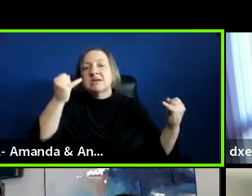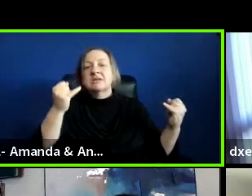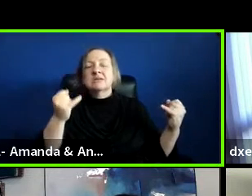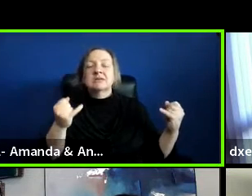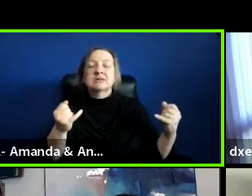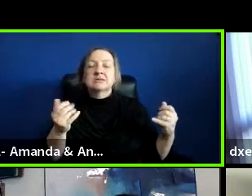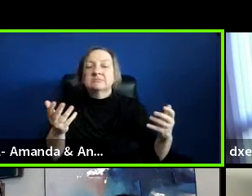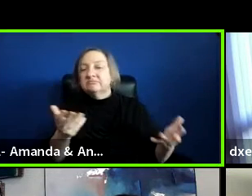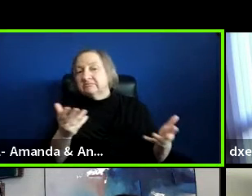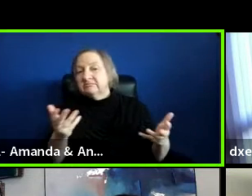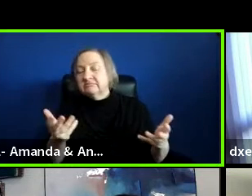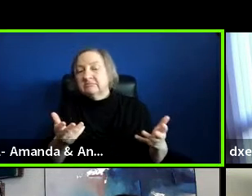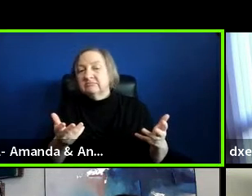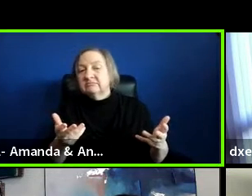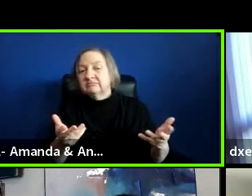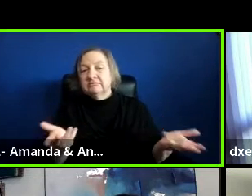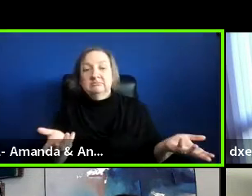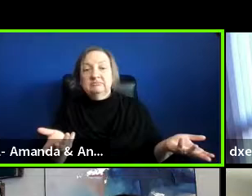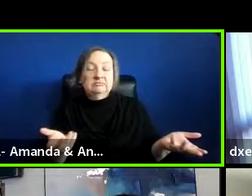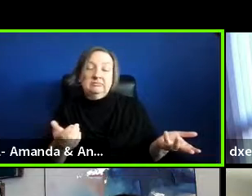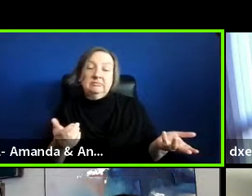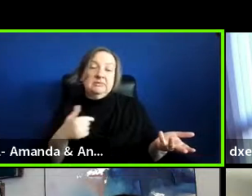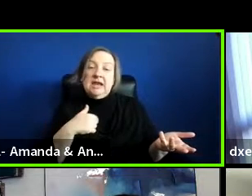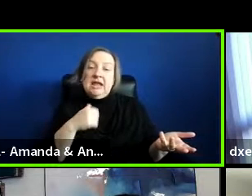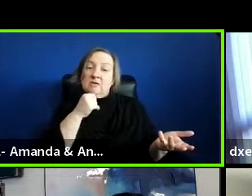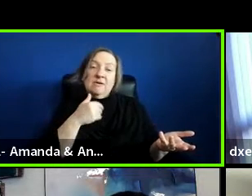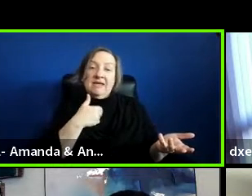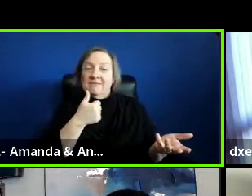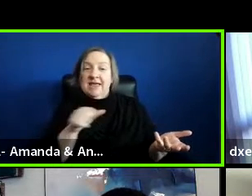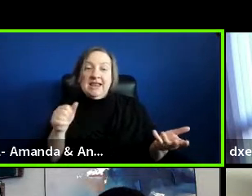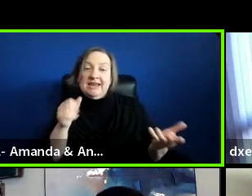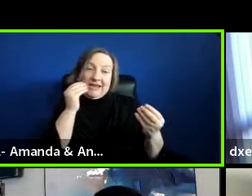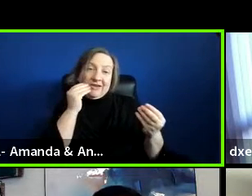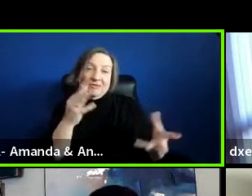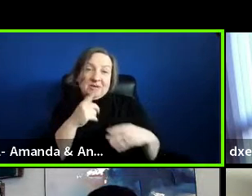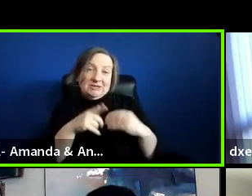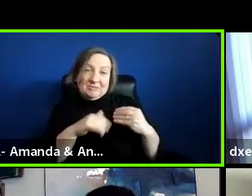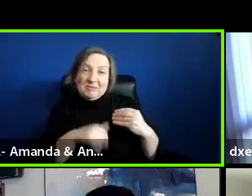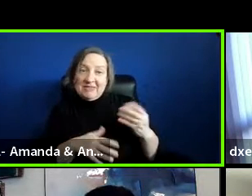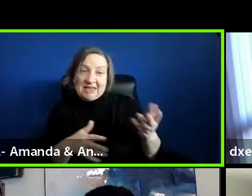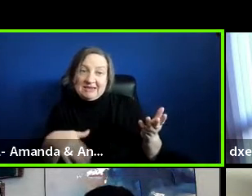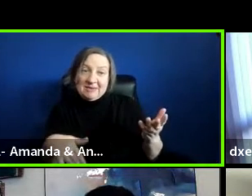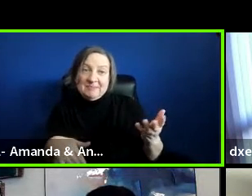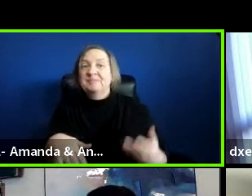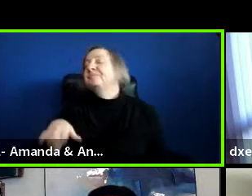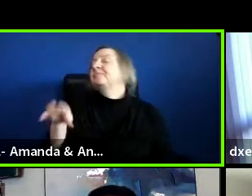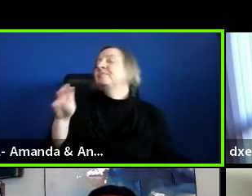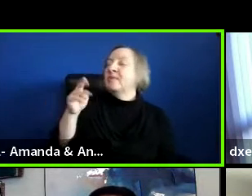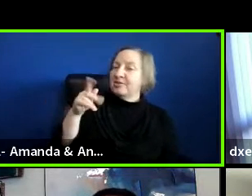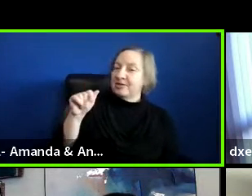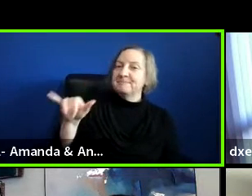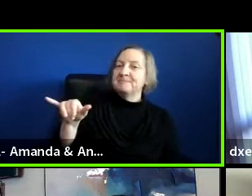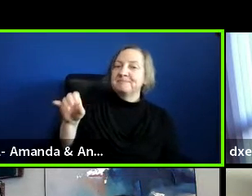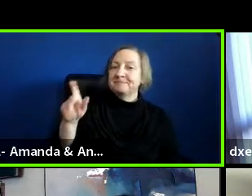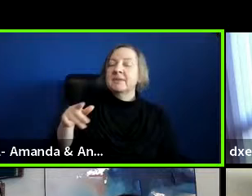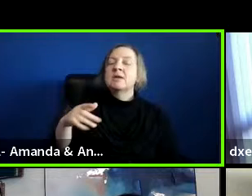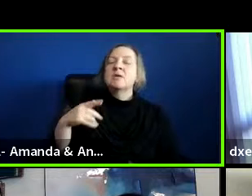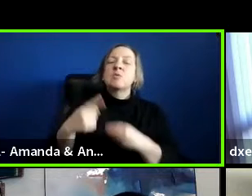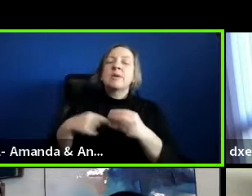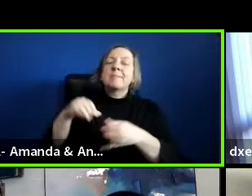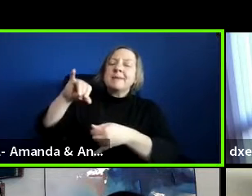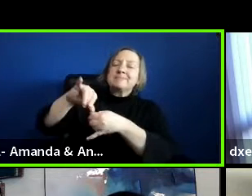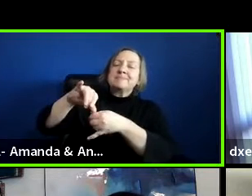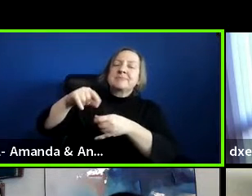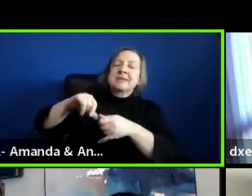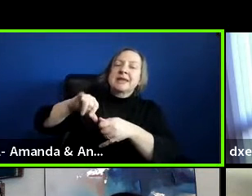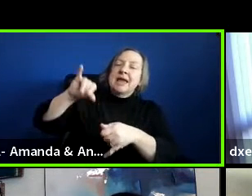So I don't have any information. All right. About. And how about the height of the bridge on both